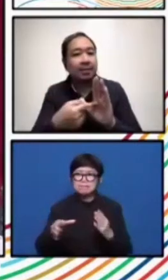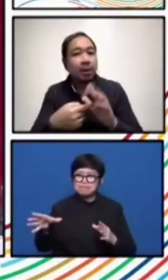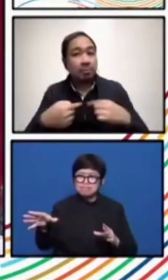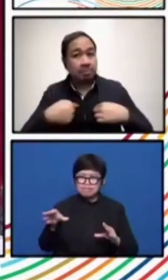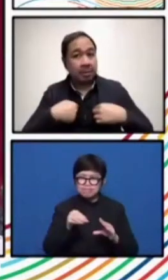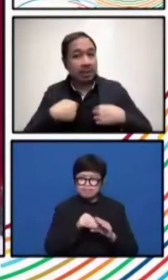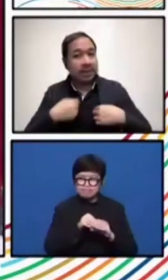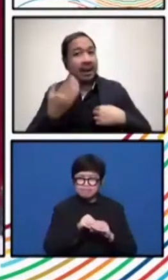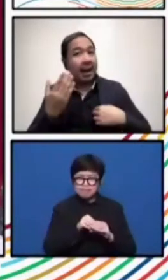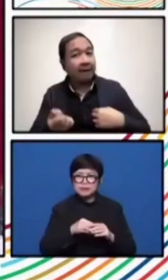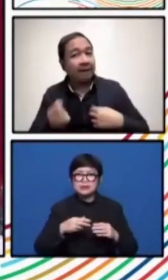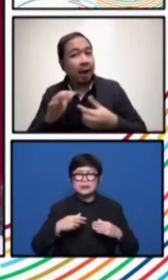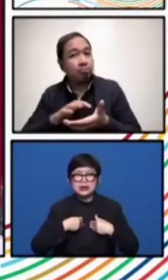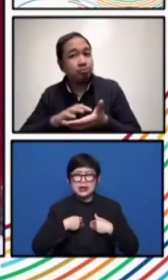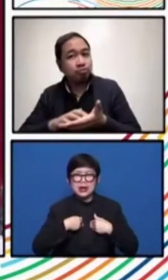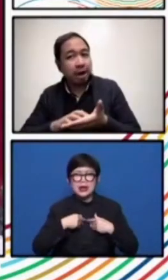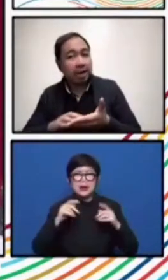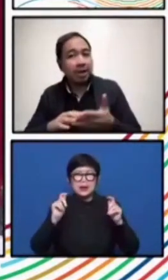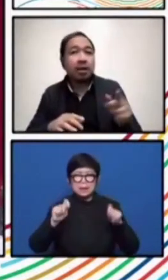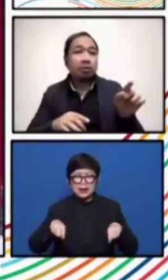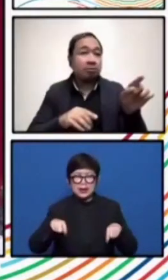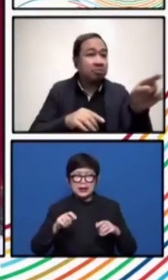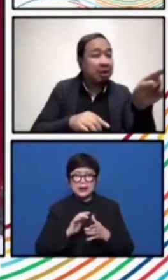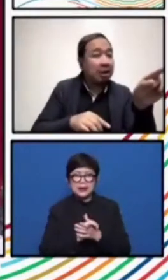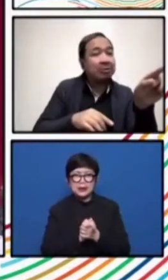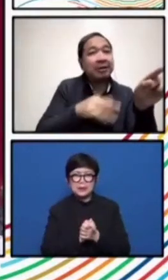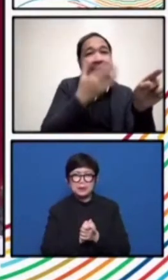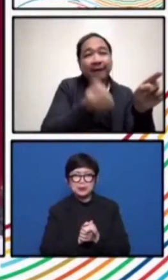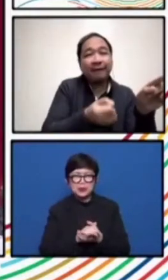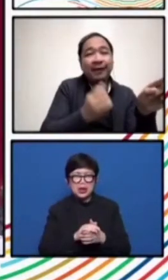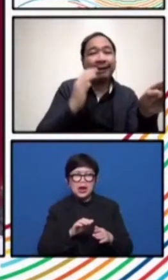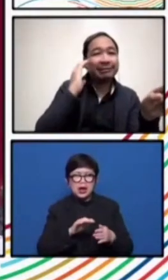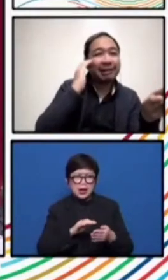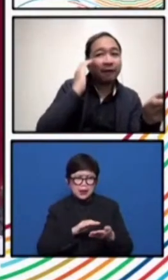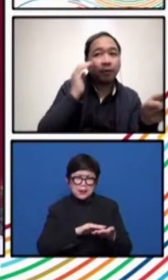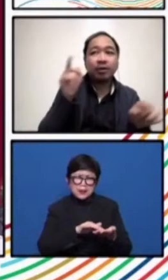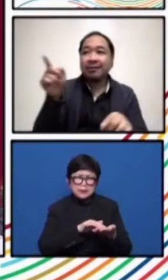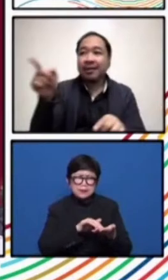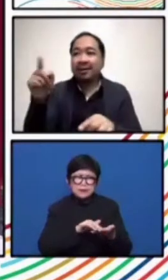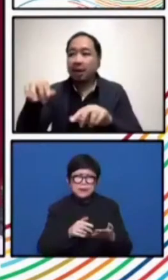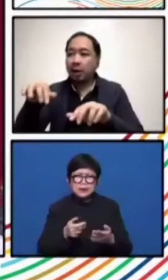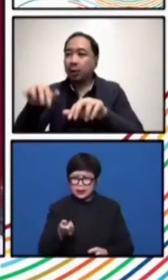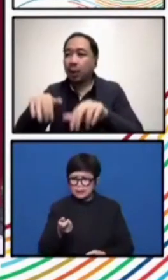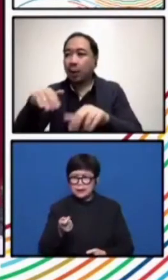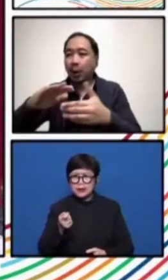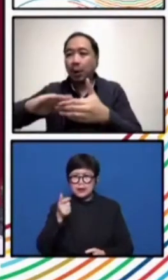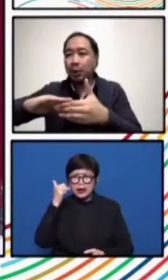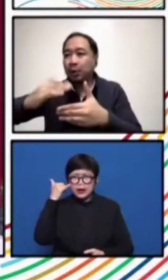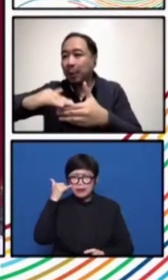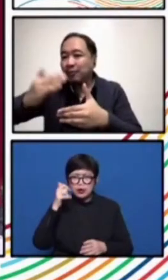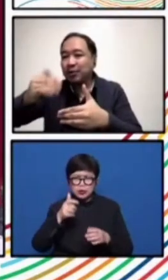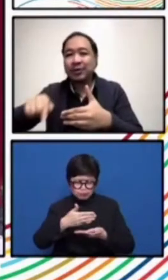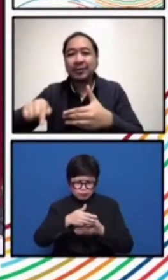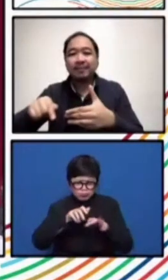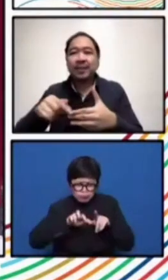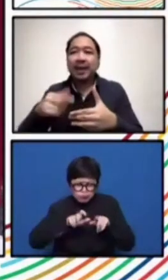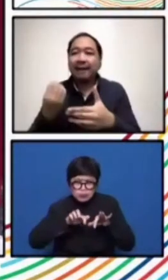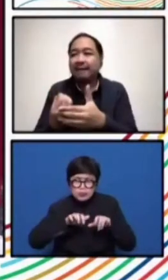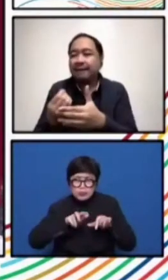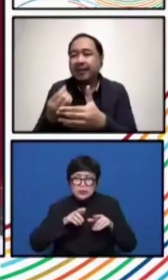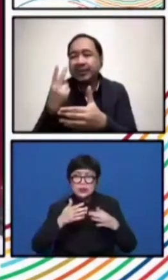some people using the mobile phone some people using computers with what you call it screen readers